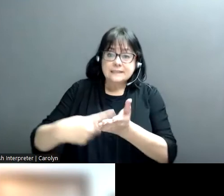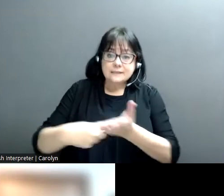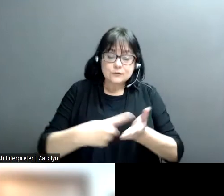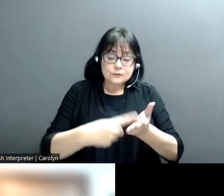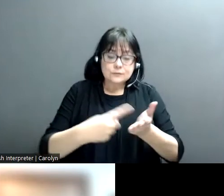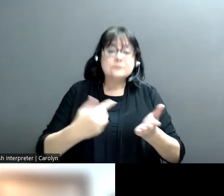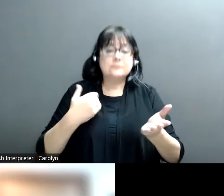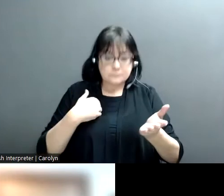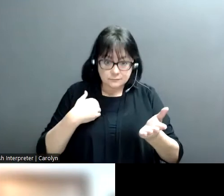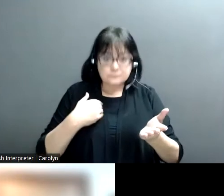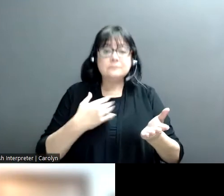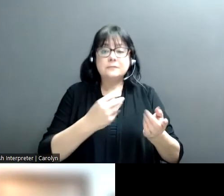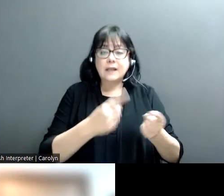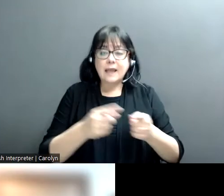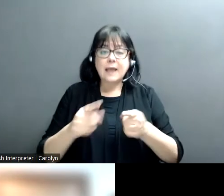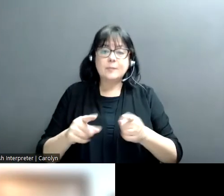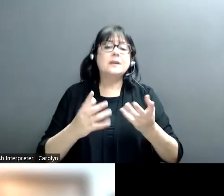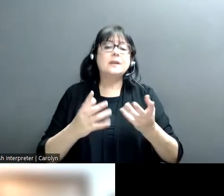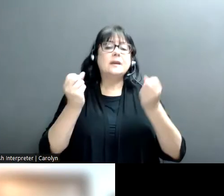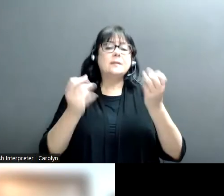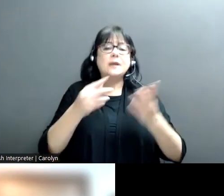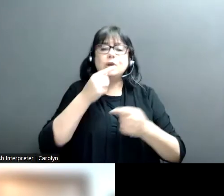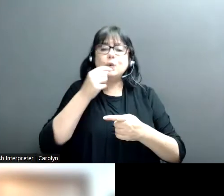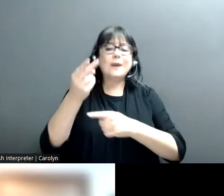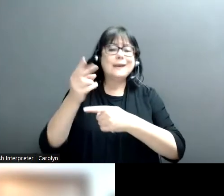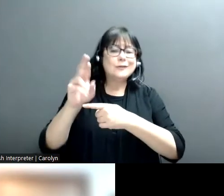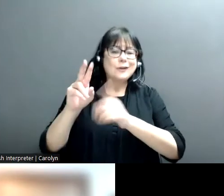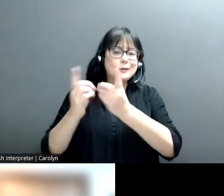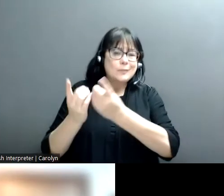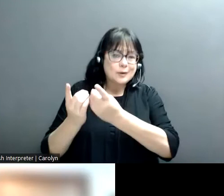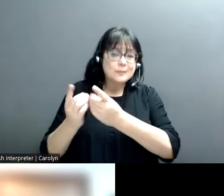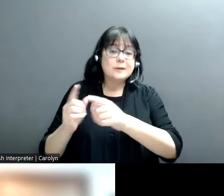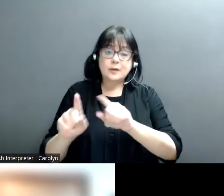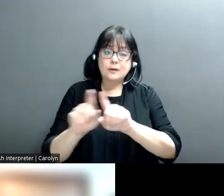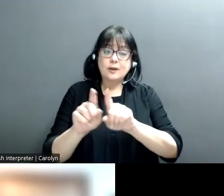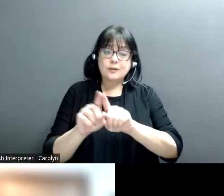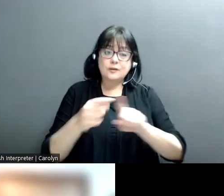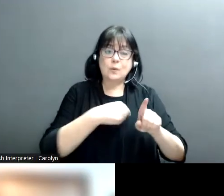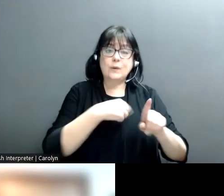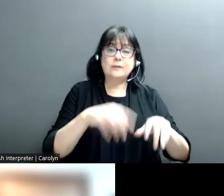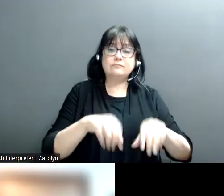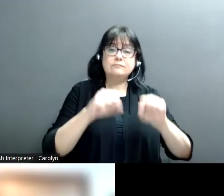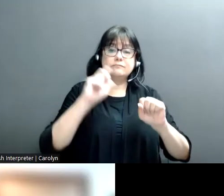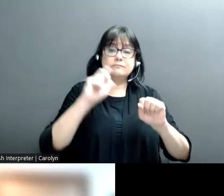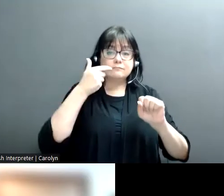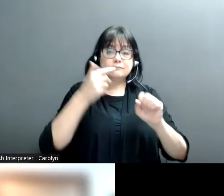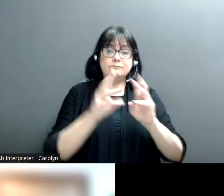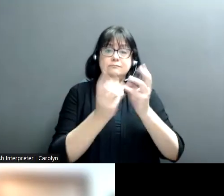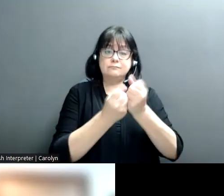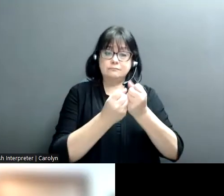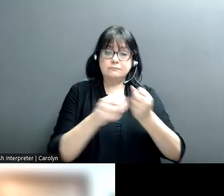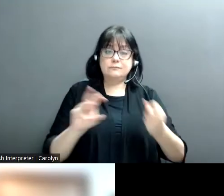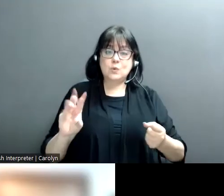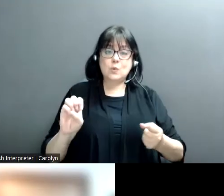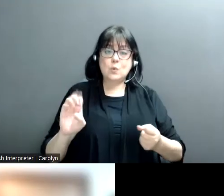those responsible from HR and disability adjustments, but we are increasingly seeing at our webinars that we do, people who are in charge of what you may call people